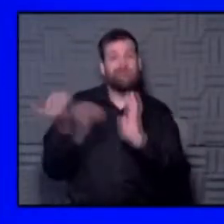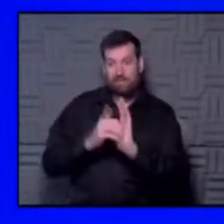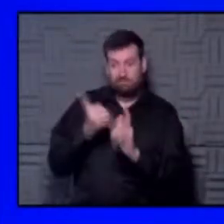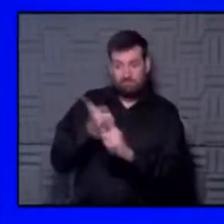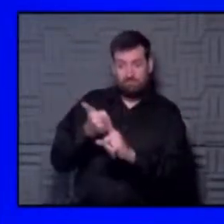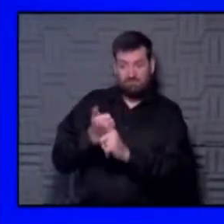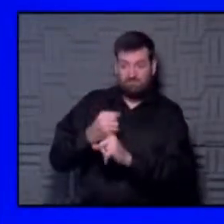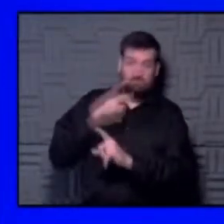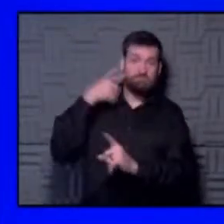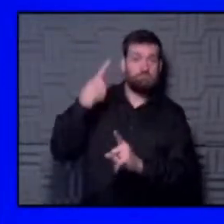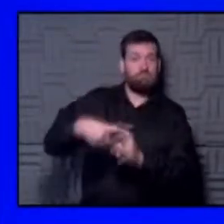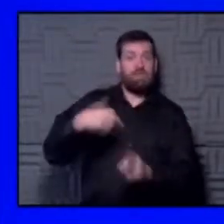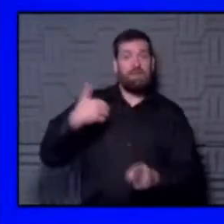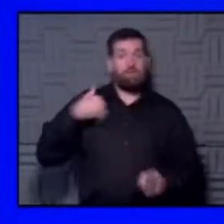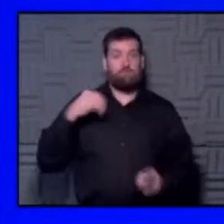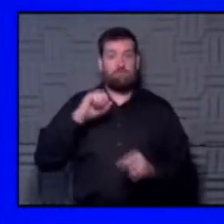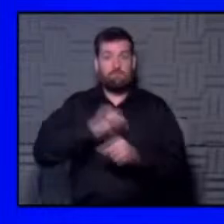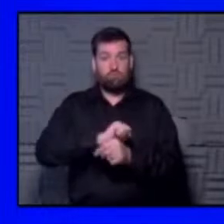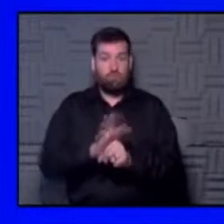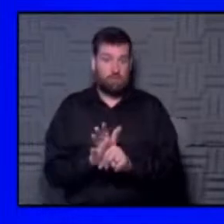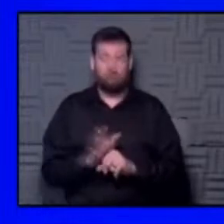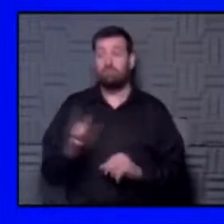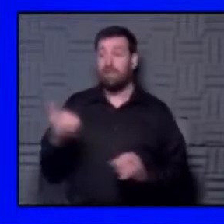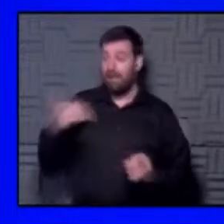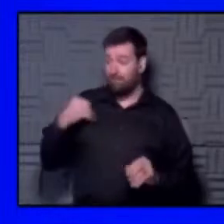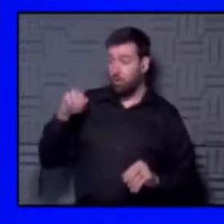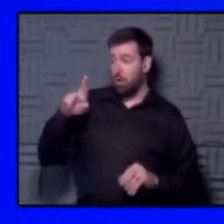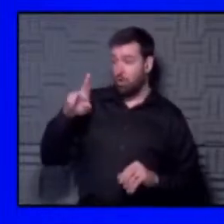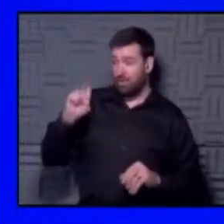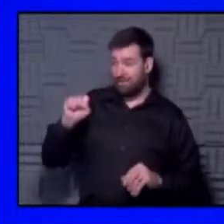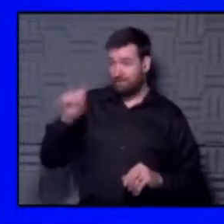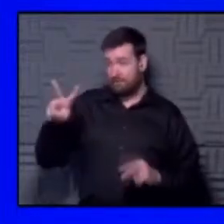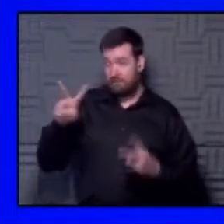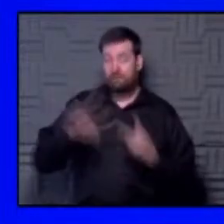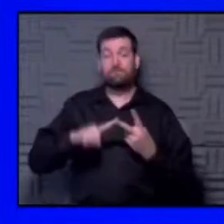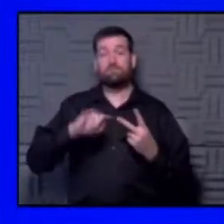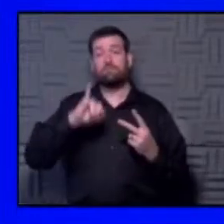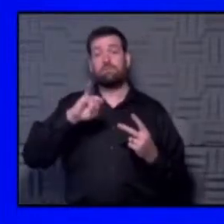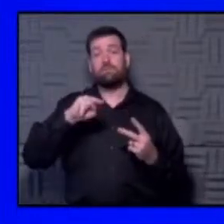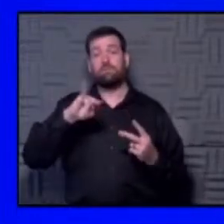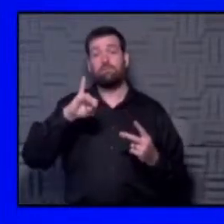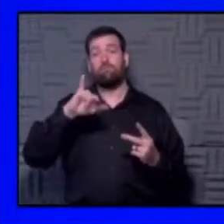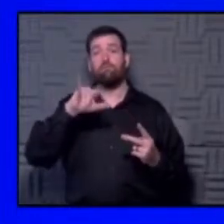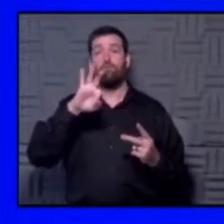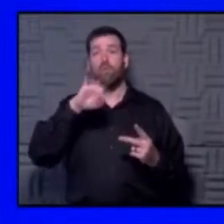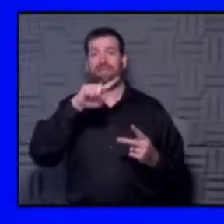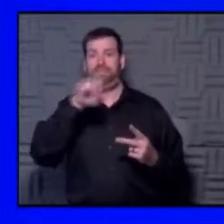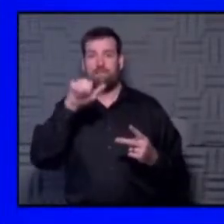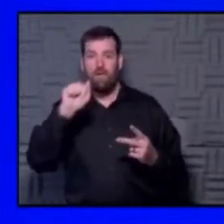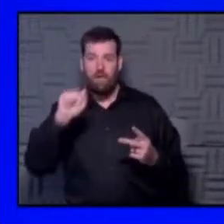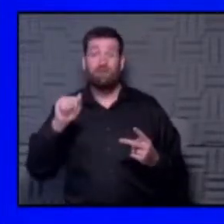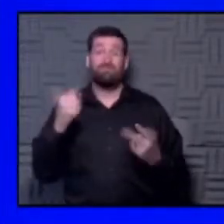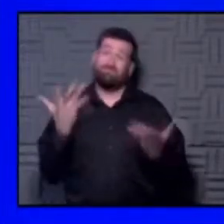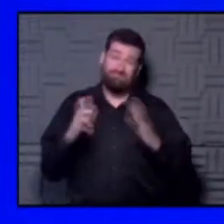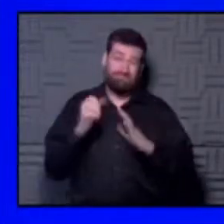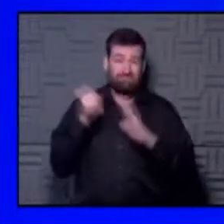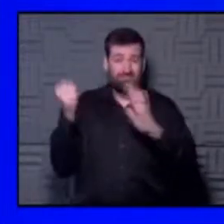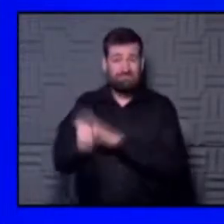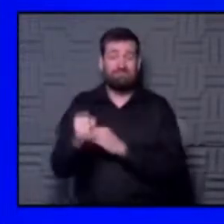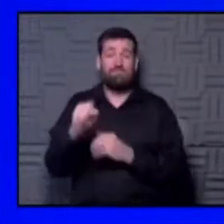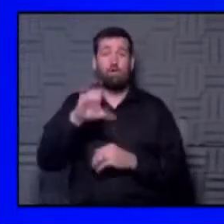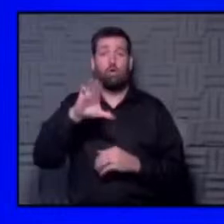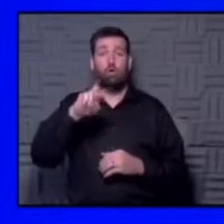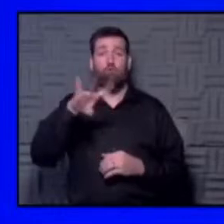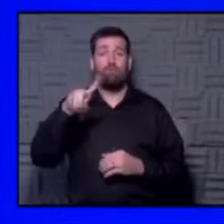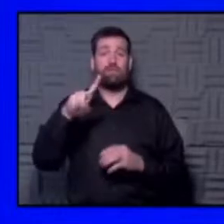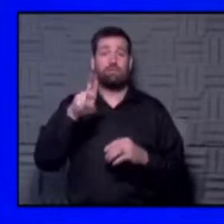COVID positive, even if you have RSV or influenza, you're going to be going to a COVID unit. We may have to expand those units,